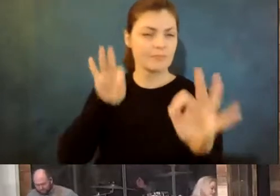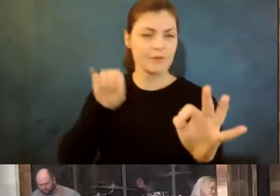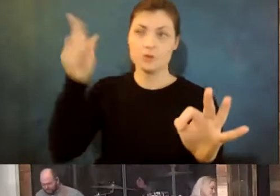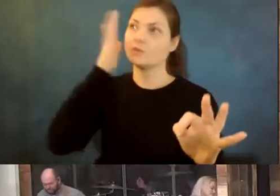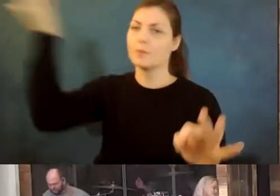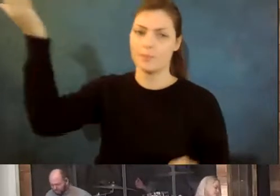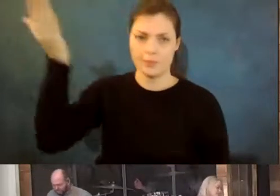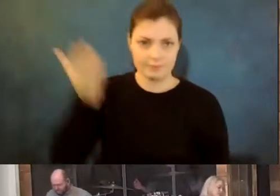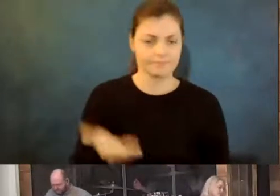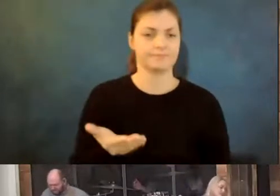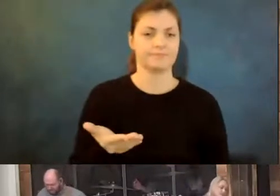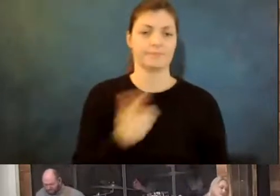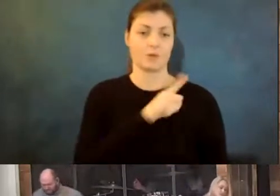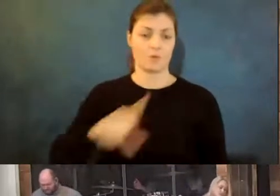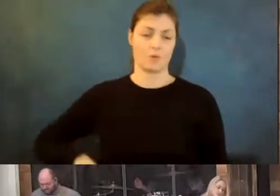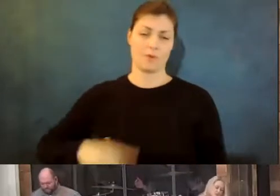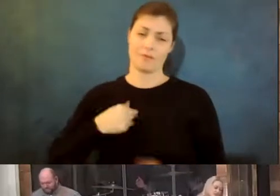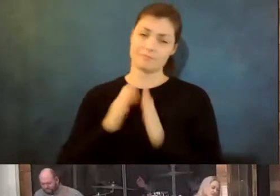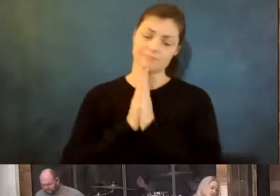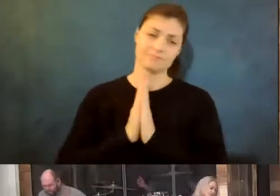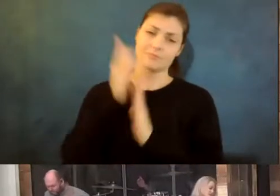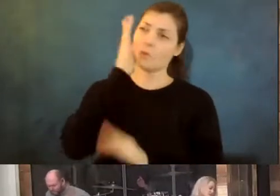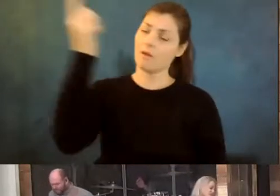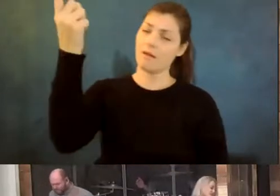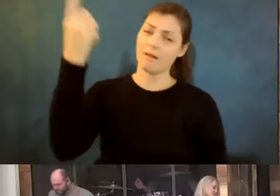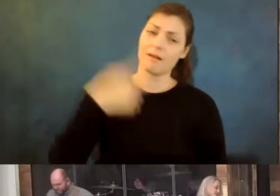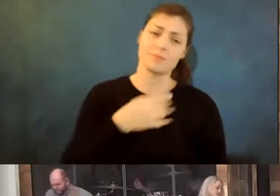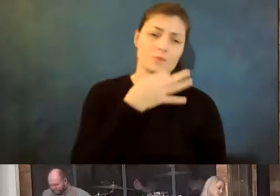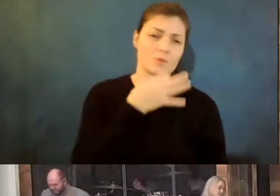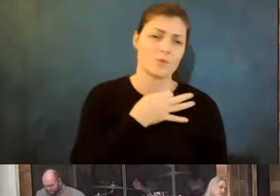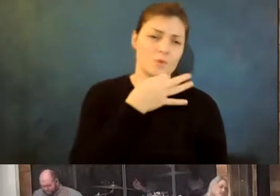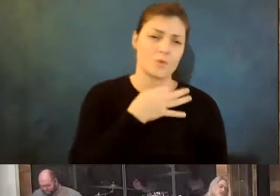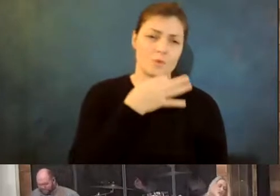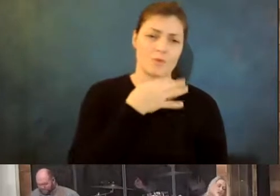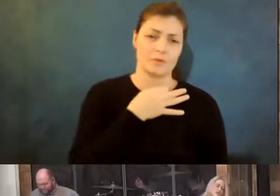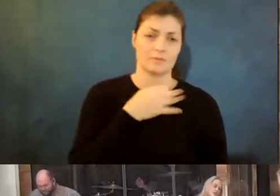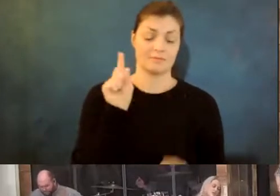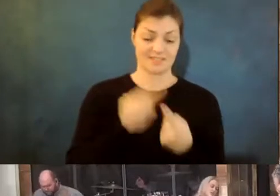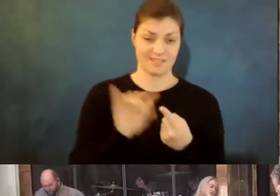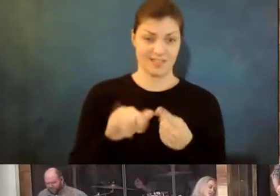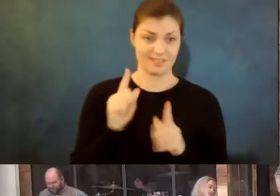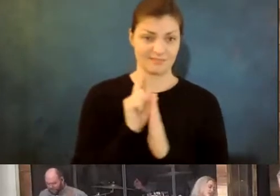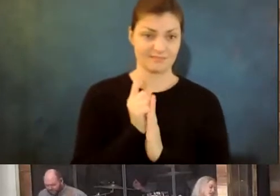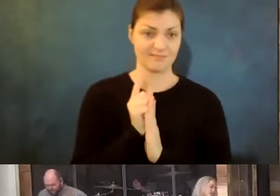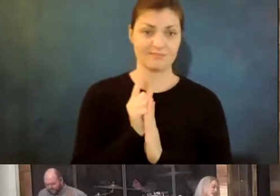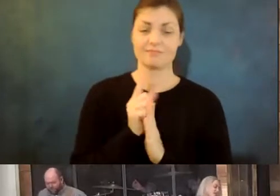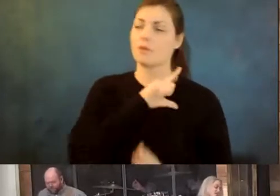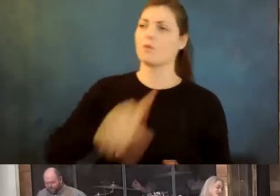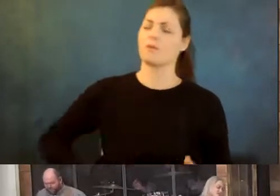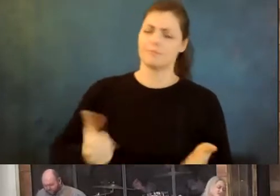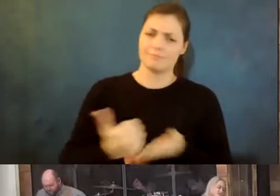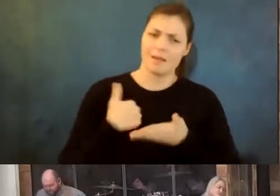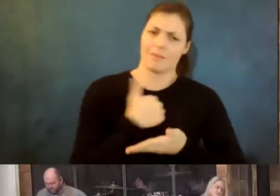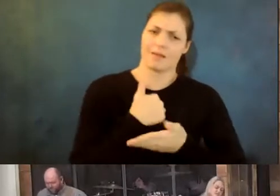it. So, Lord, I pray that you would come soon. Until then, Lord, I pray we be about the work of the kingdom,